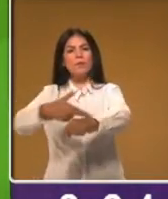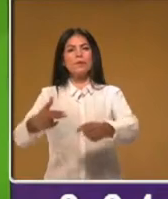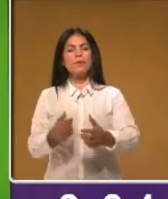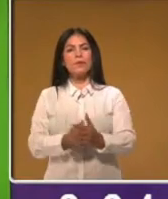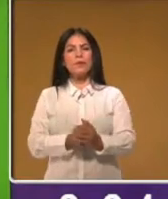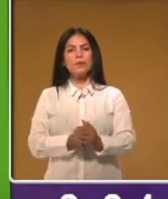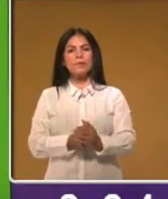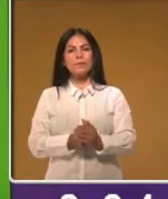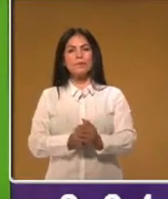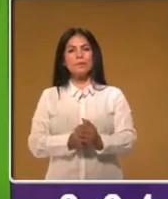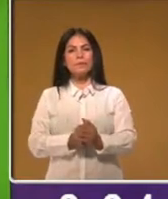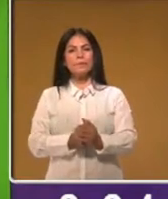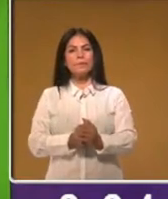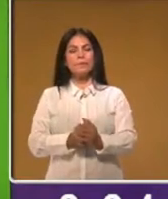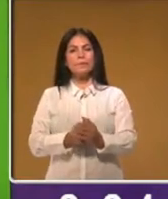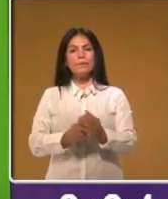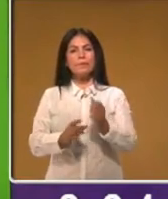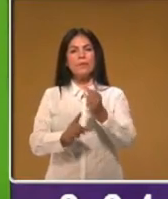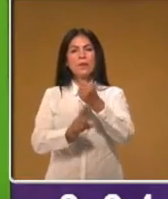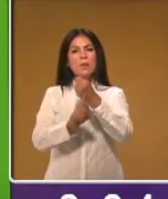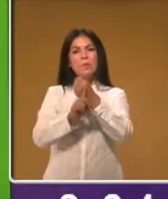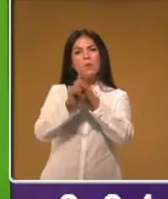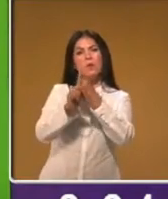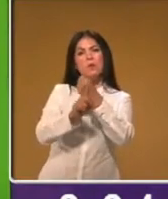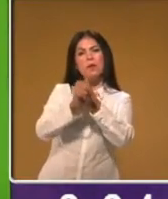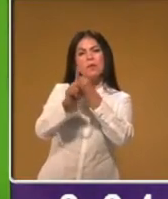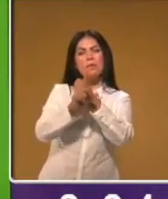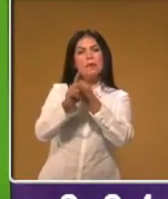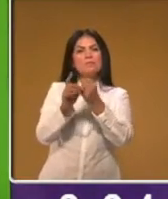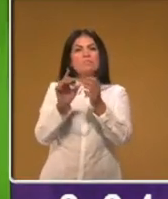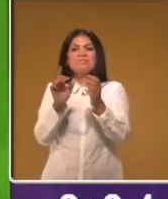that probably you have an error, that probably you have a mistake.